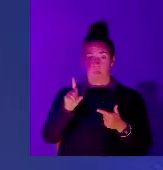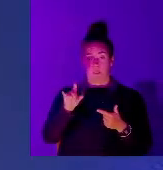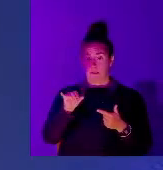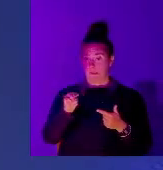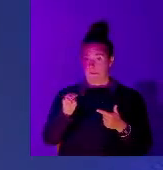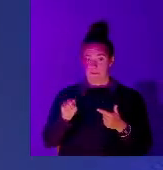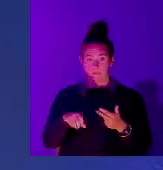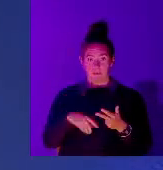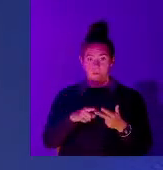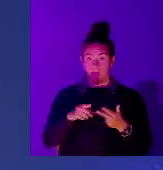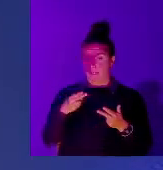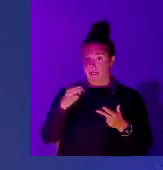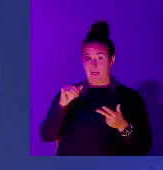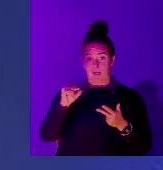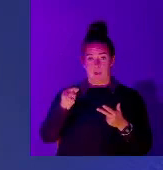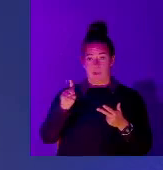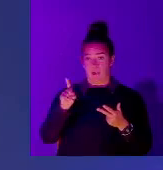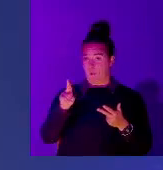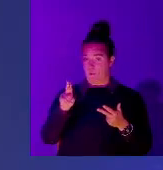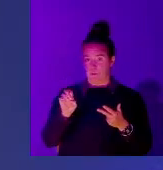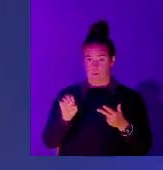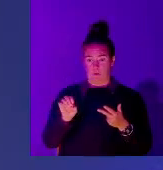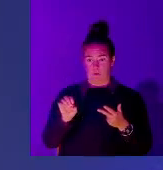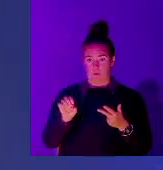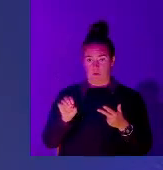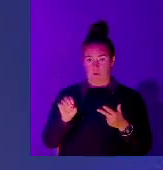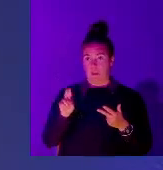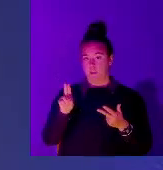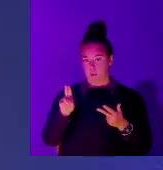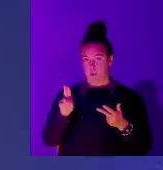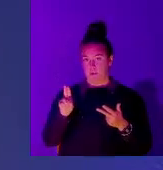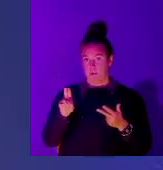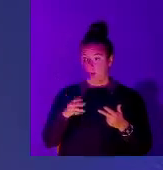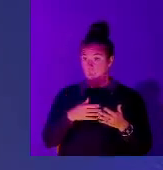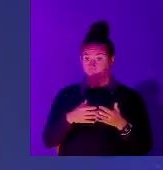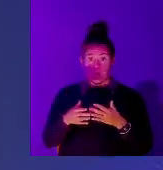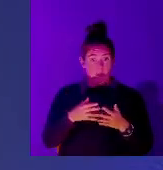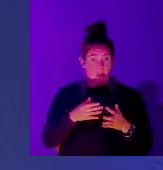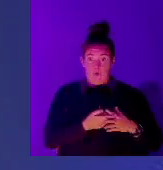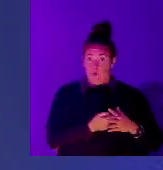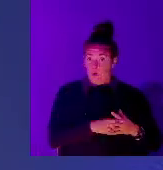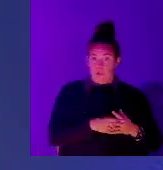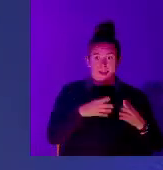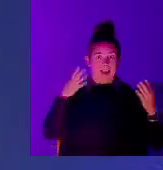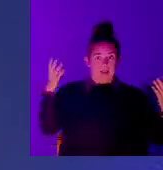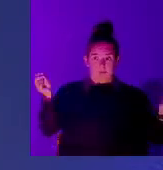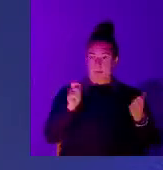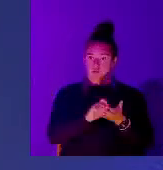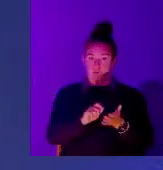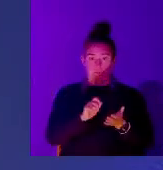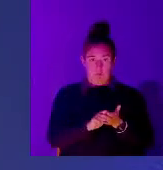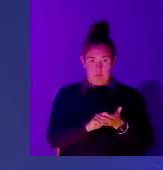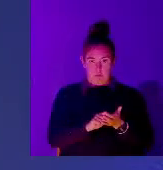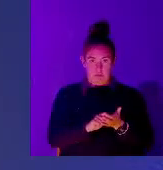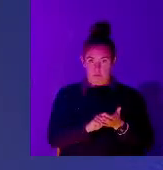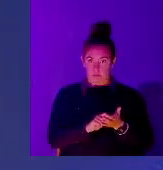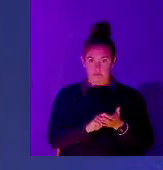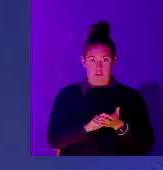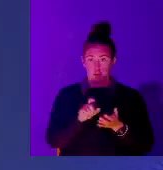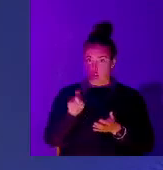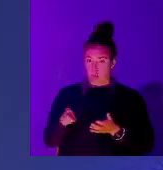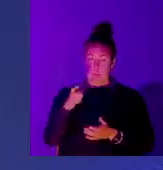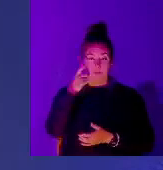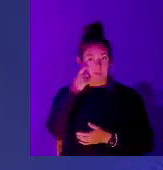Whatever originates outside the Scriptures should, for that reason, be suspect